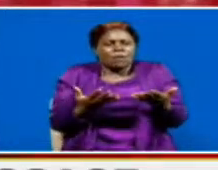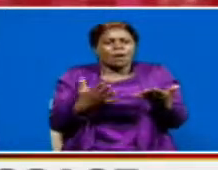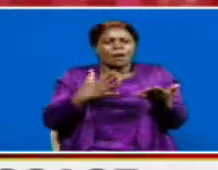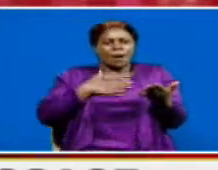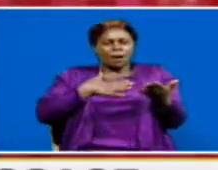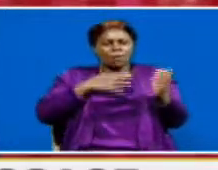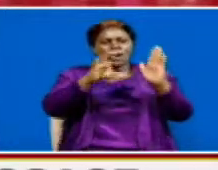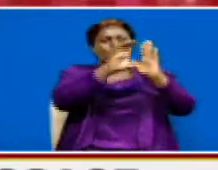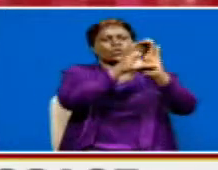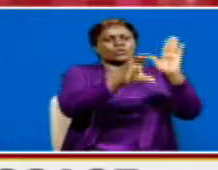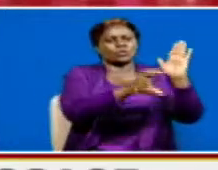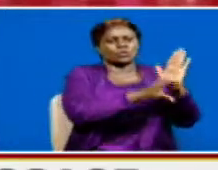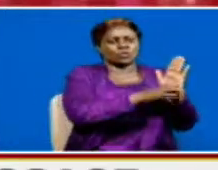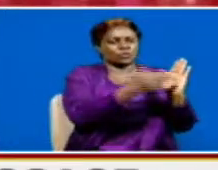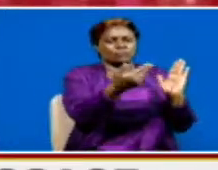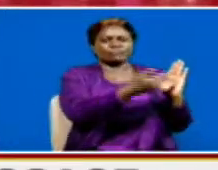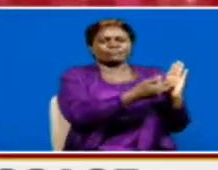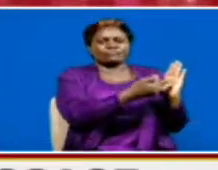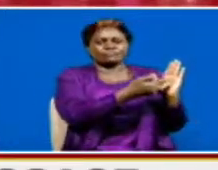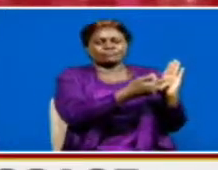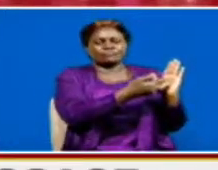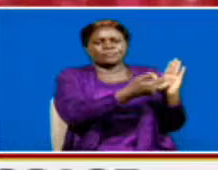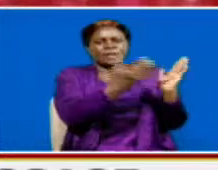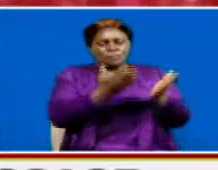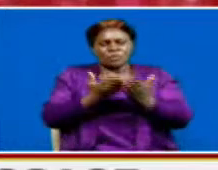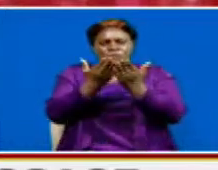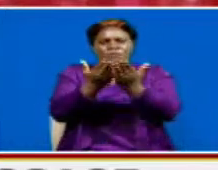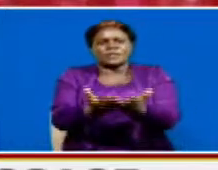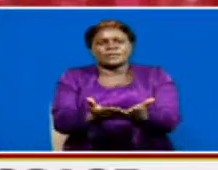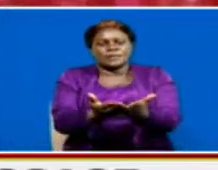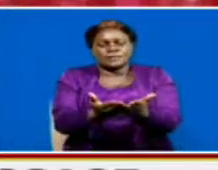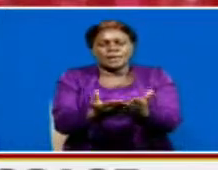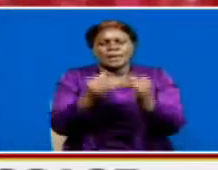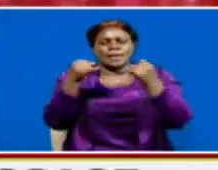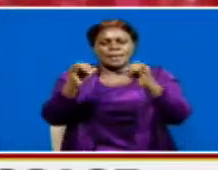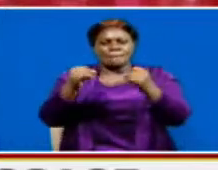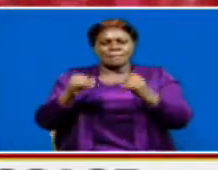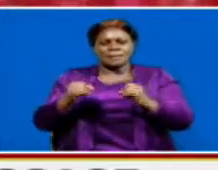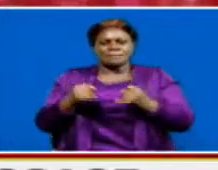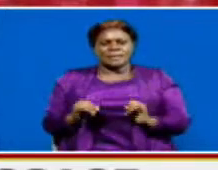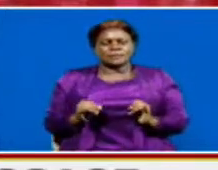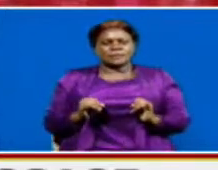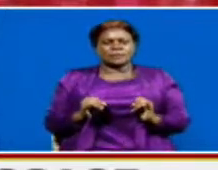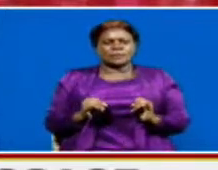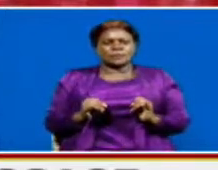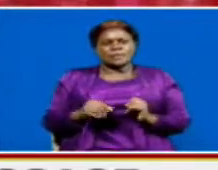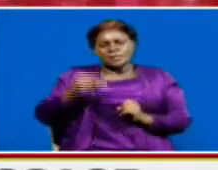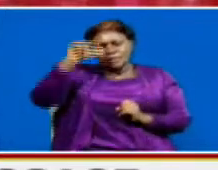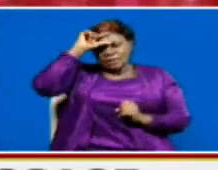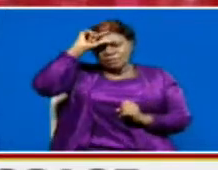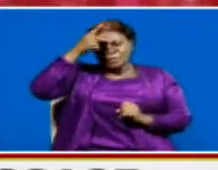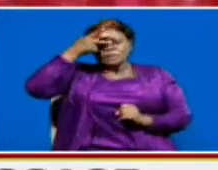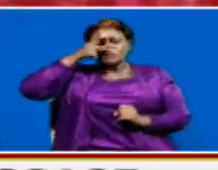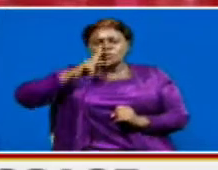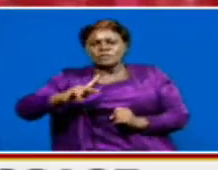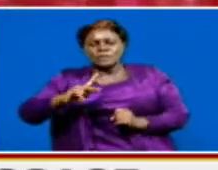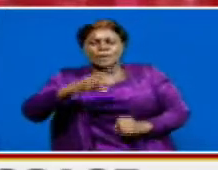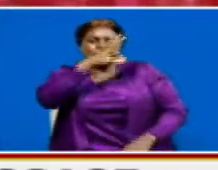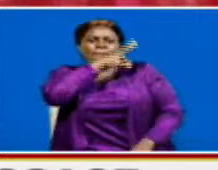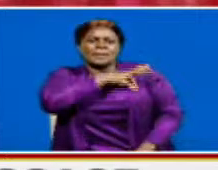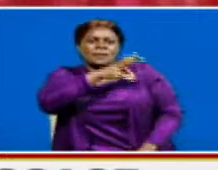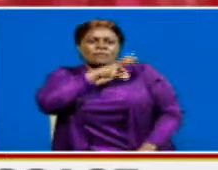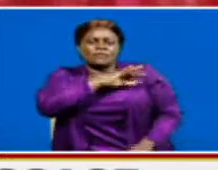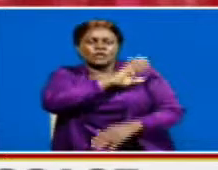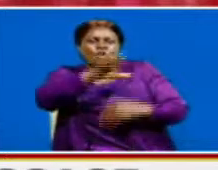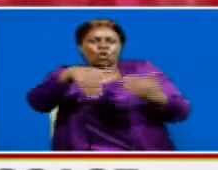our constitutional dispensation, providing for the implementation of state policy for the benefit of